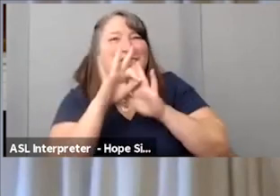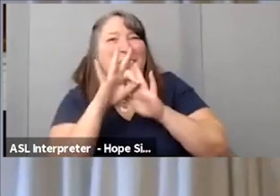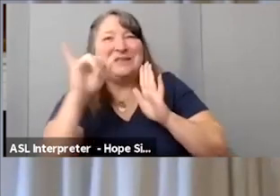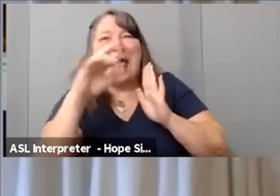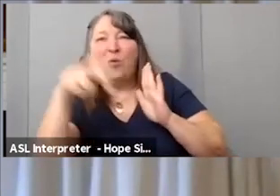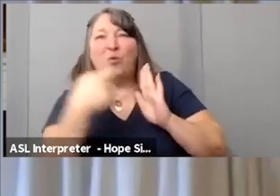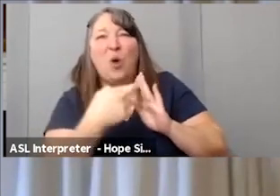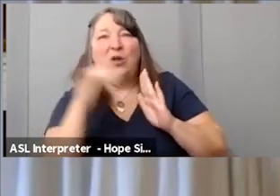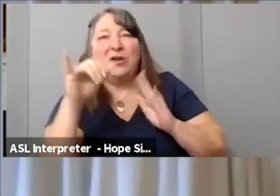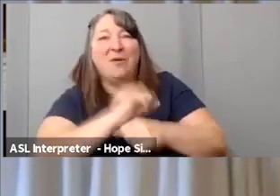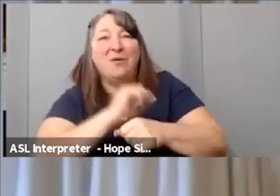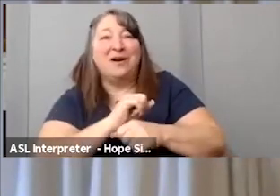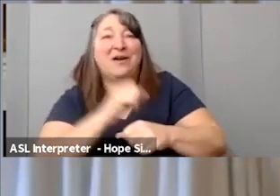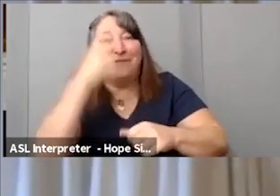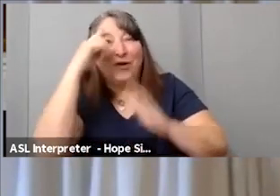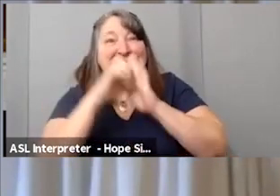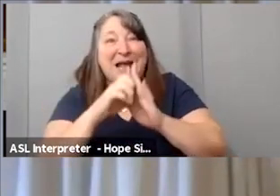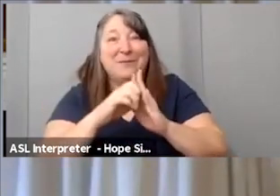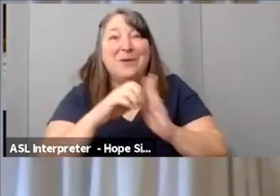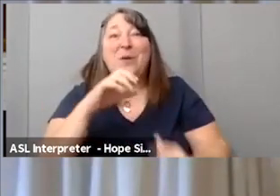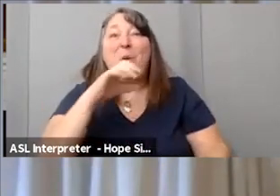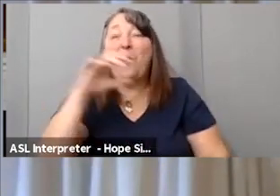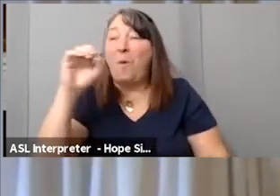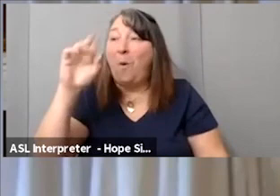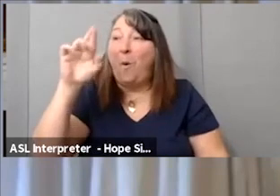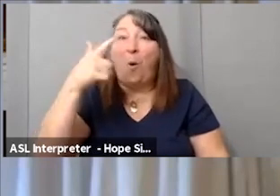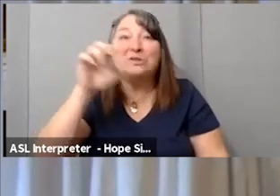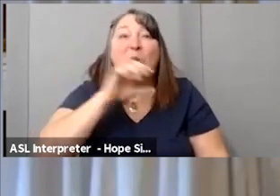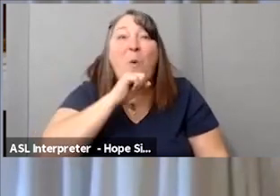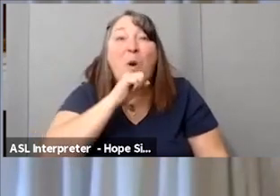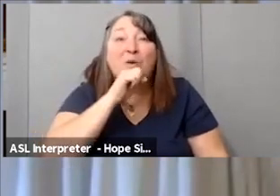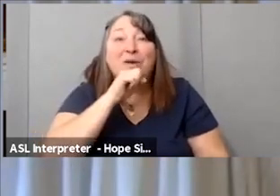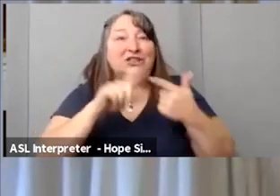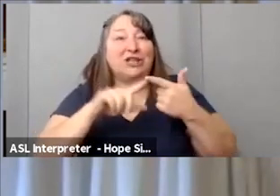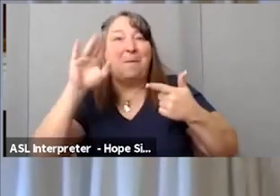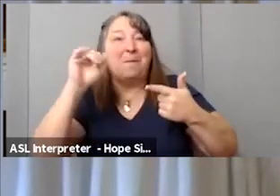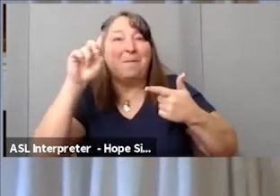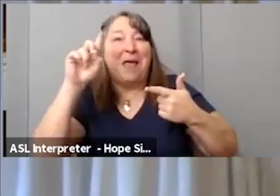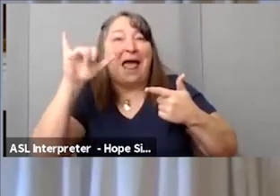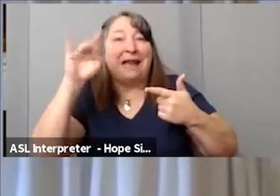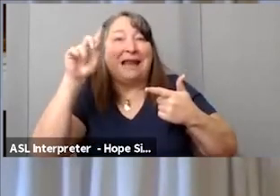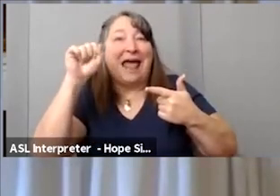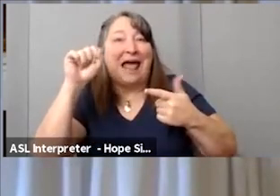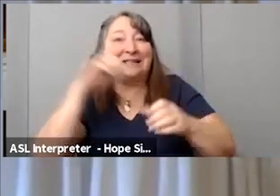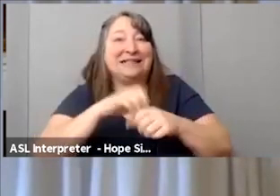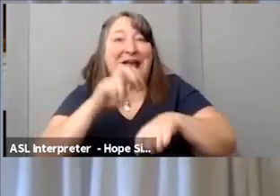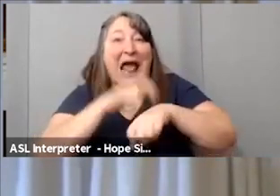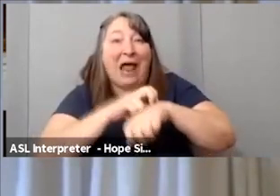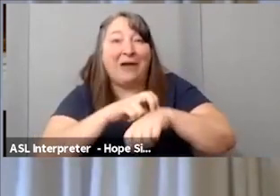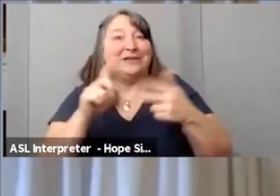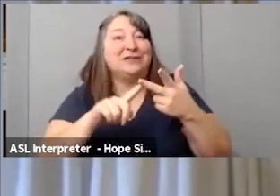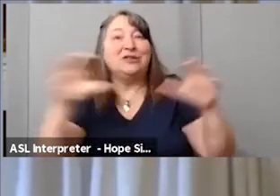necessarily Orange. That was a departure. Doing Badlands in Ireland that's a departure. Doing